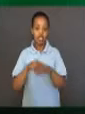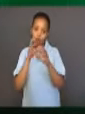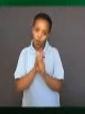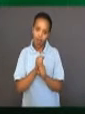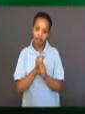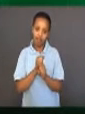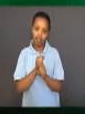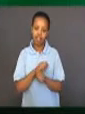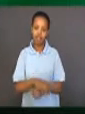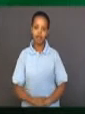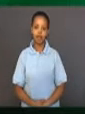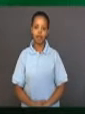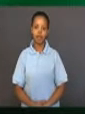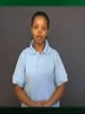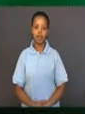Time's up.